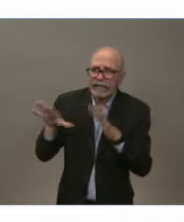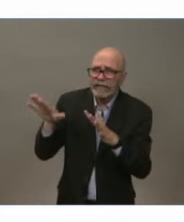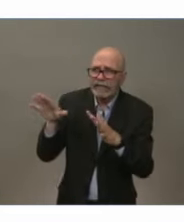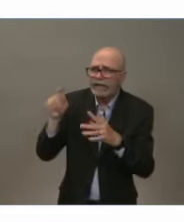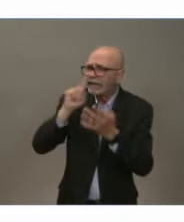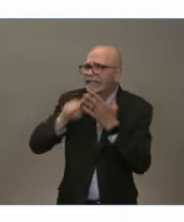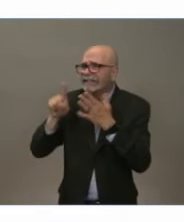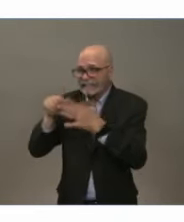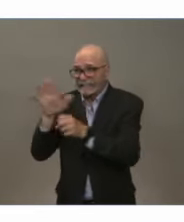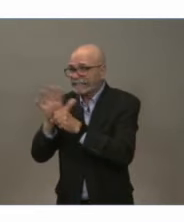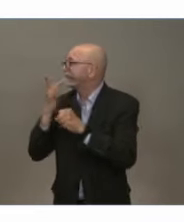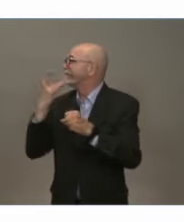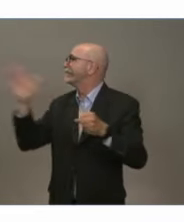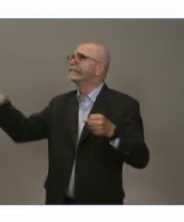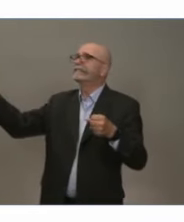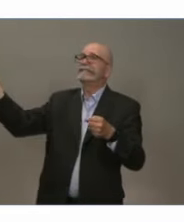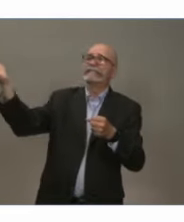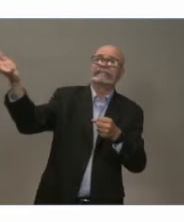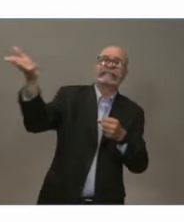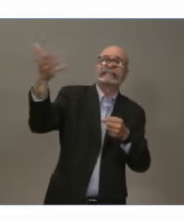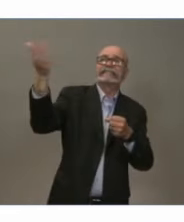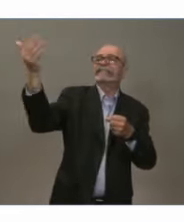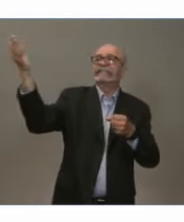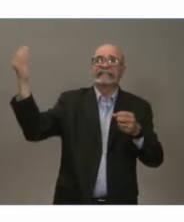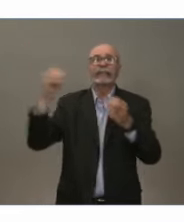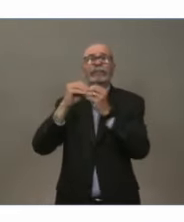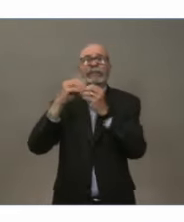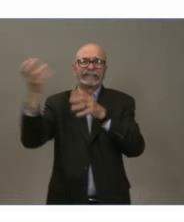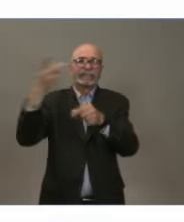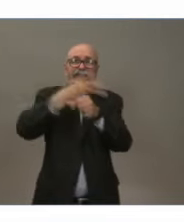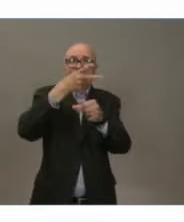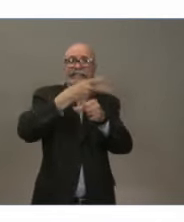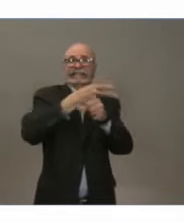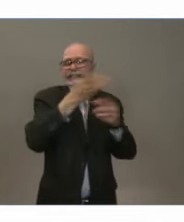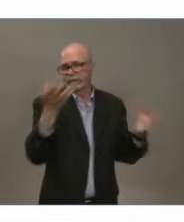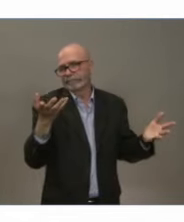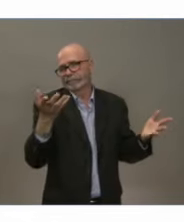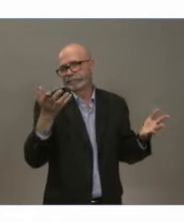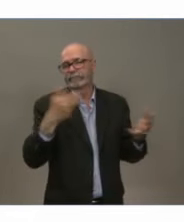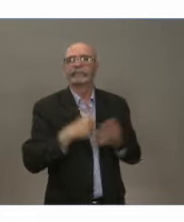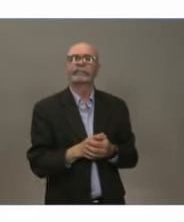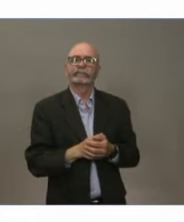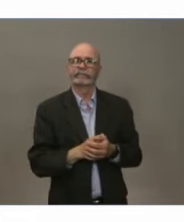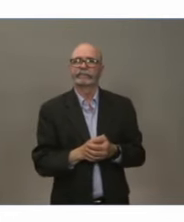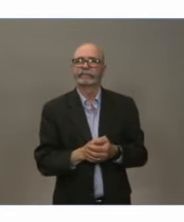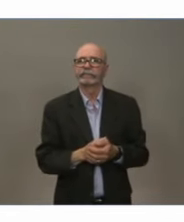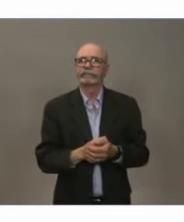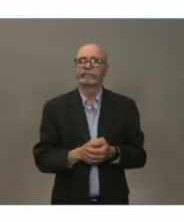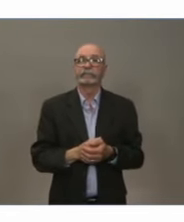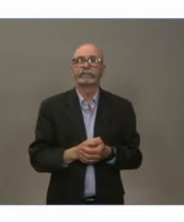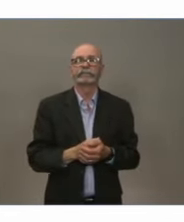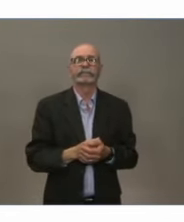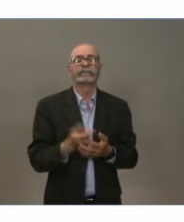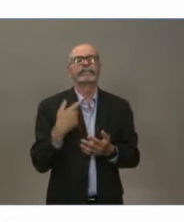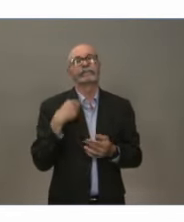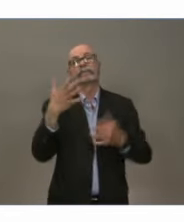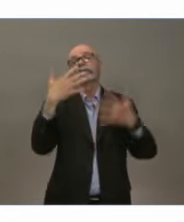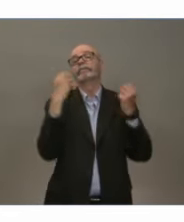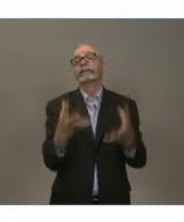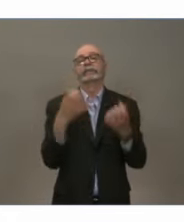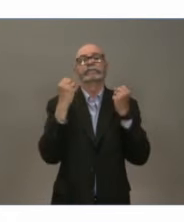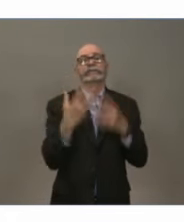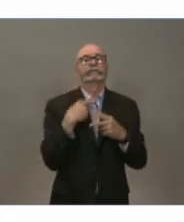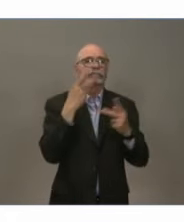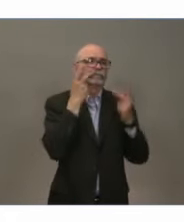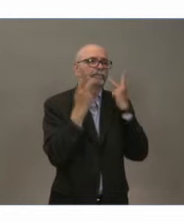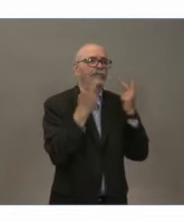that's necessary continues to be delivered in those facilities. And I've seen it in every outbreak we've had. We've had staffing